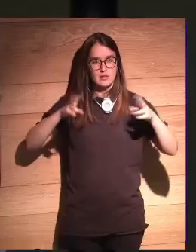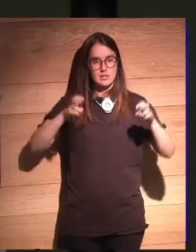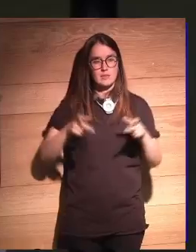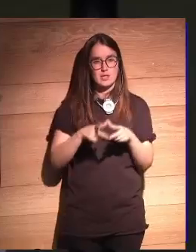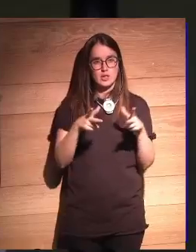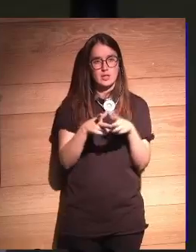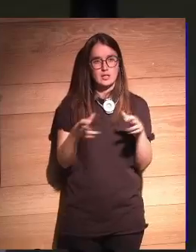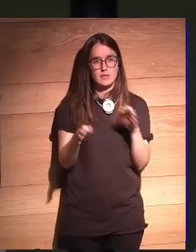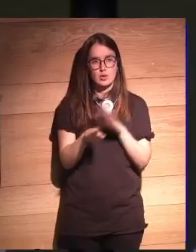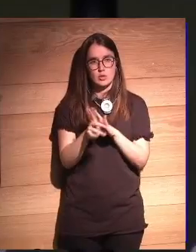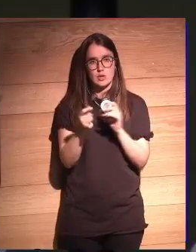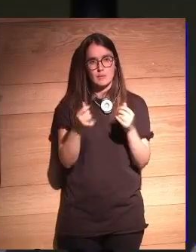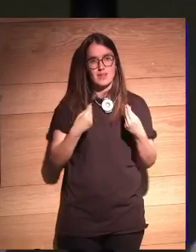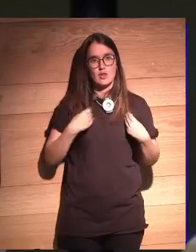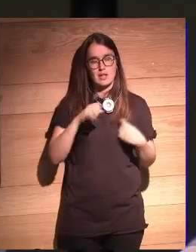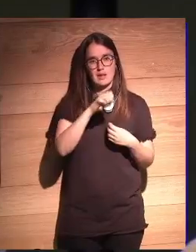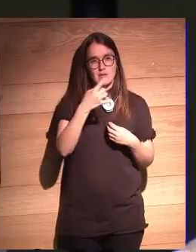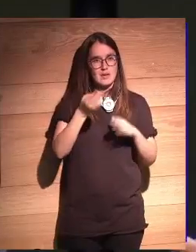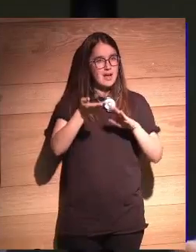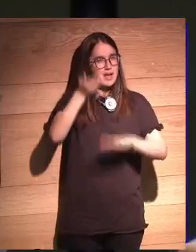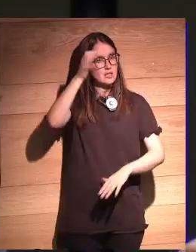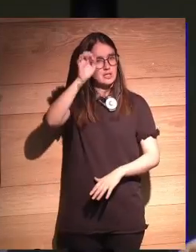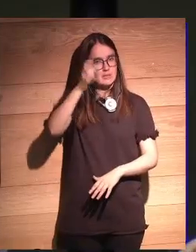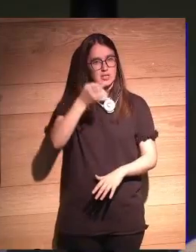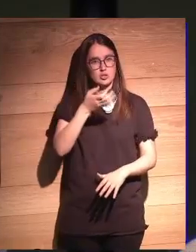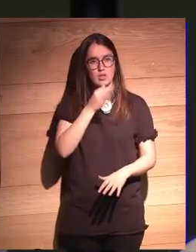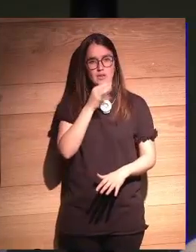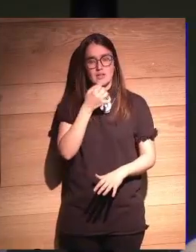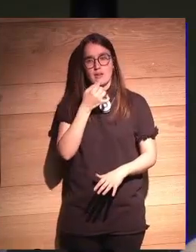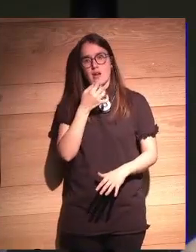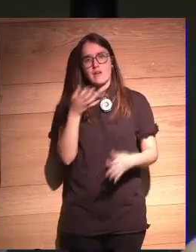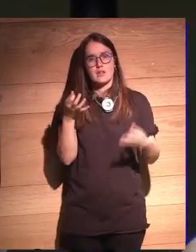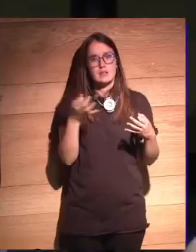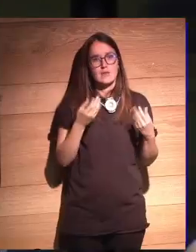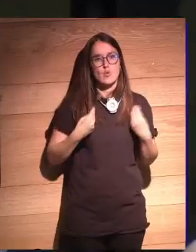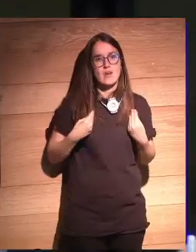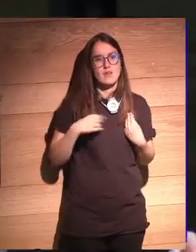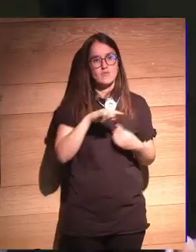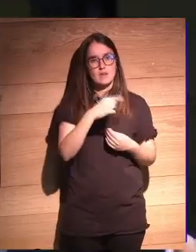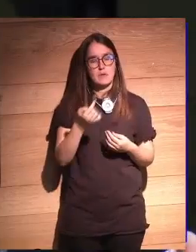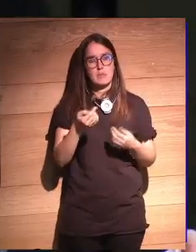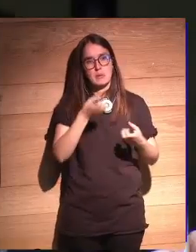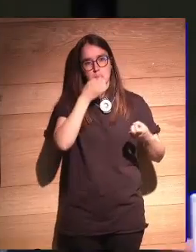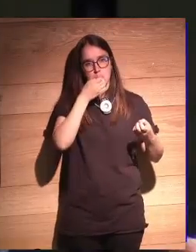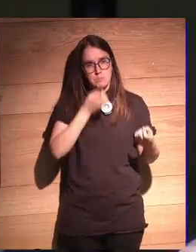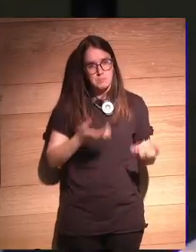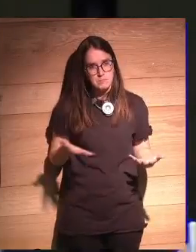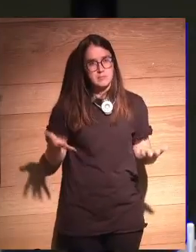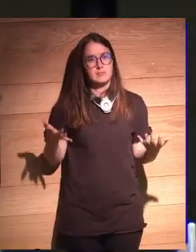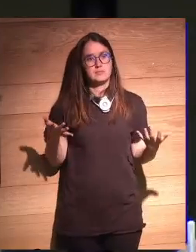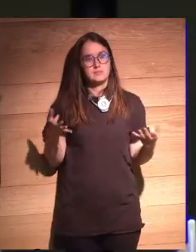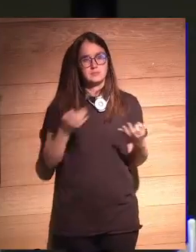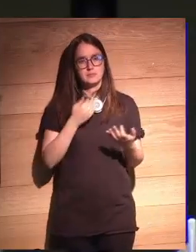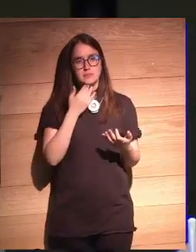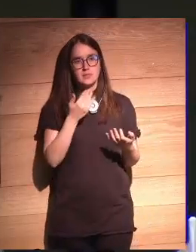expensive as possible. And they might still say things like, well, we need to have affordable housing, or we need to do something about the cost of housing. But at the same